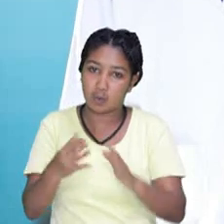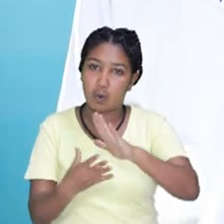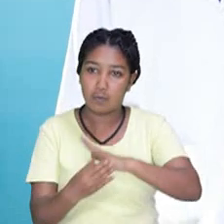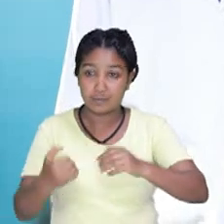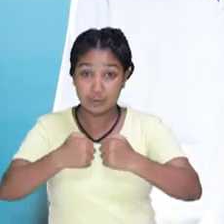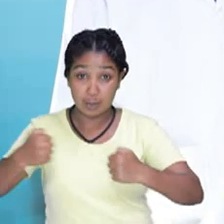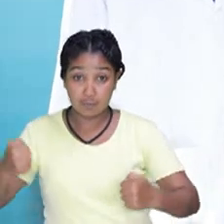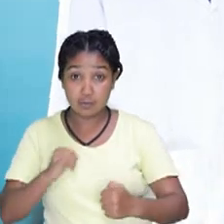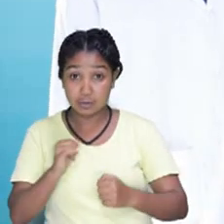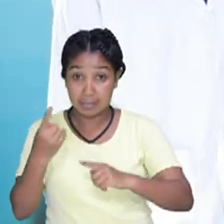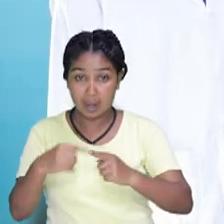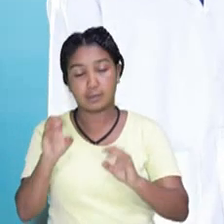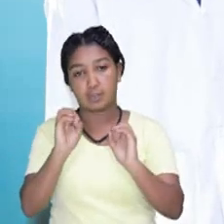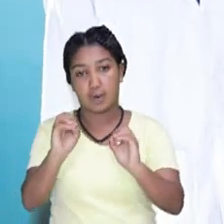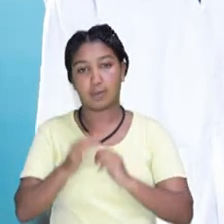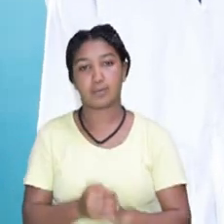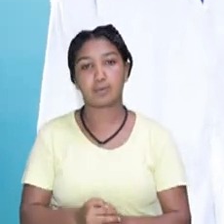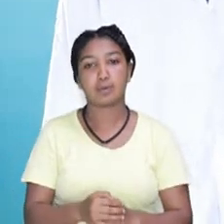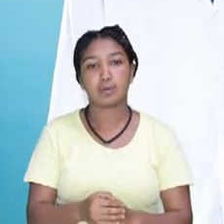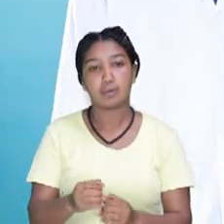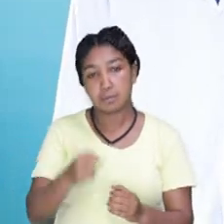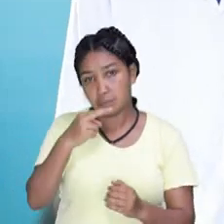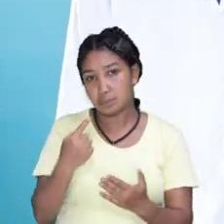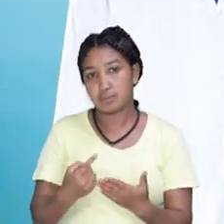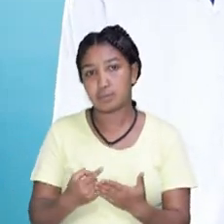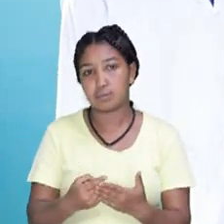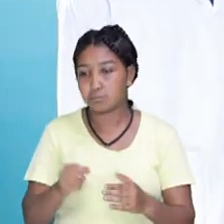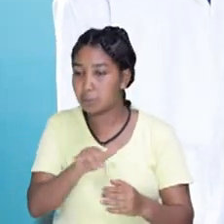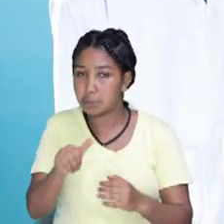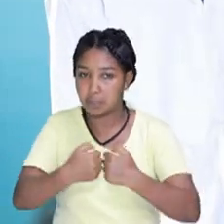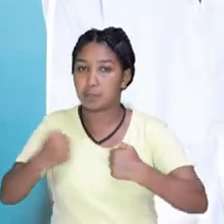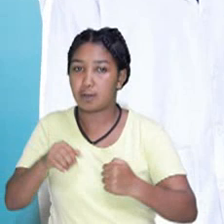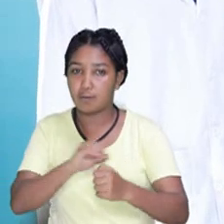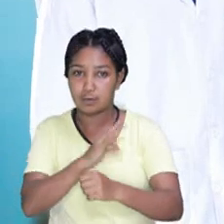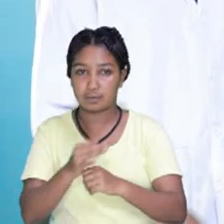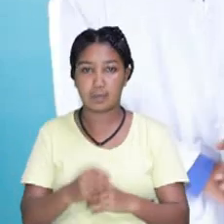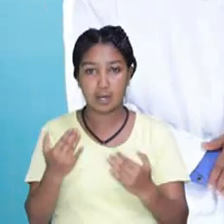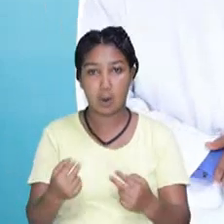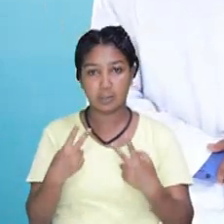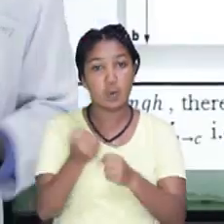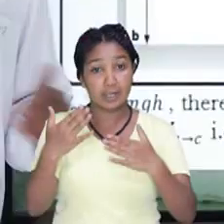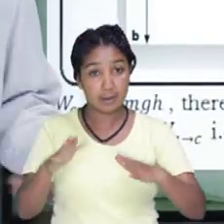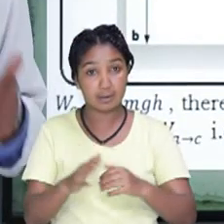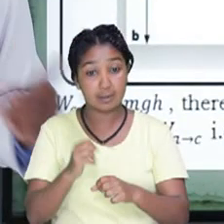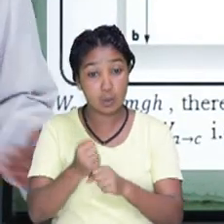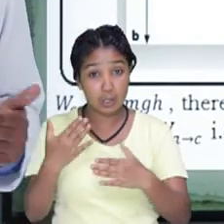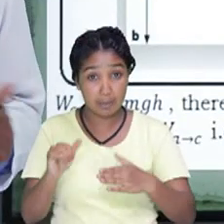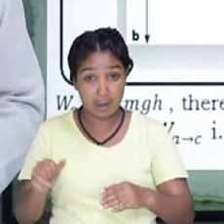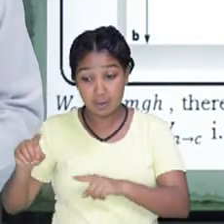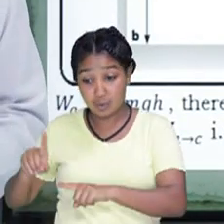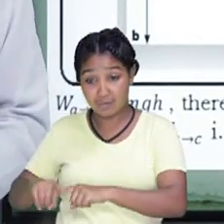the spring force, becomes 0. It's also possible to take spring force. Now let's see. The work done